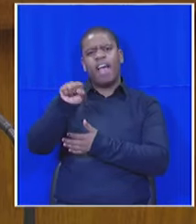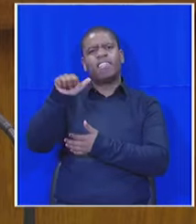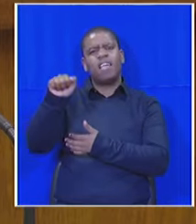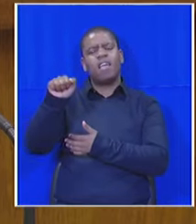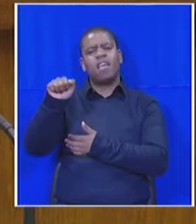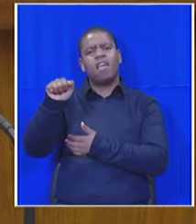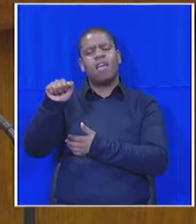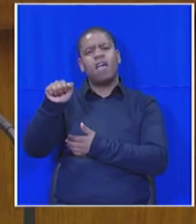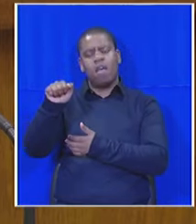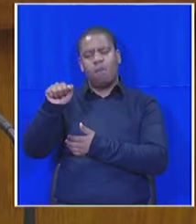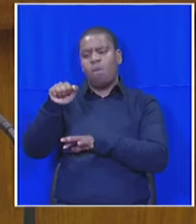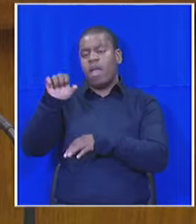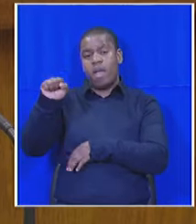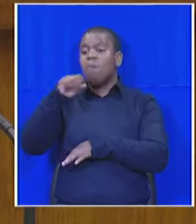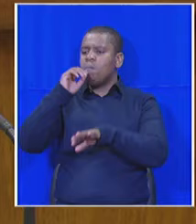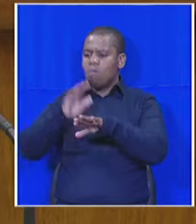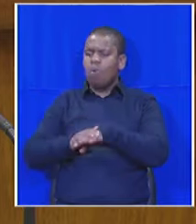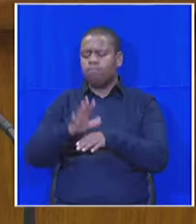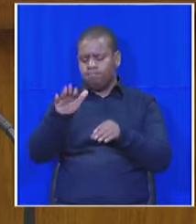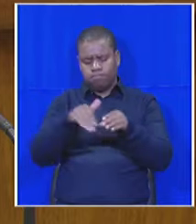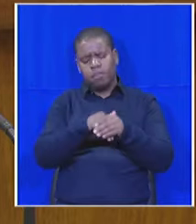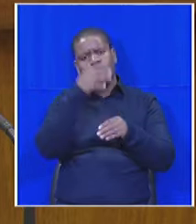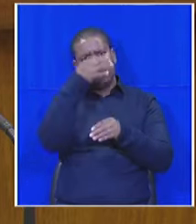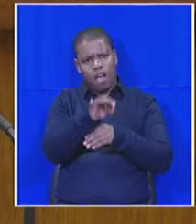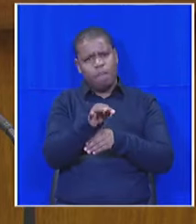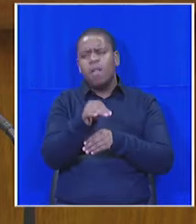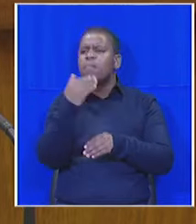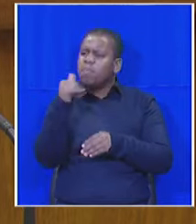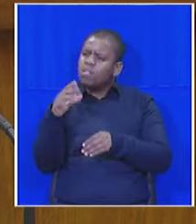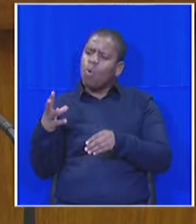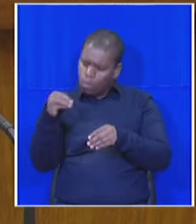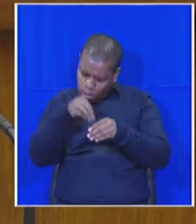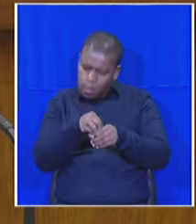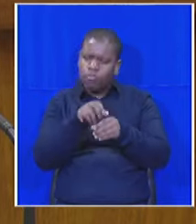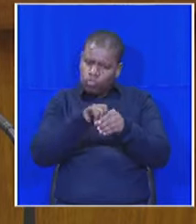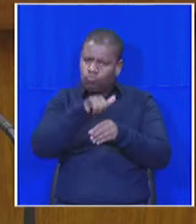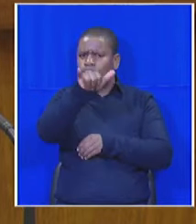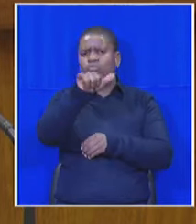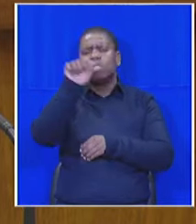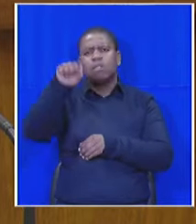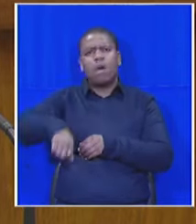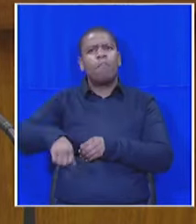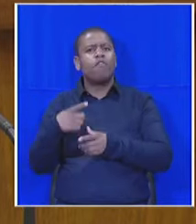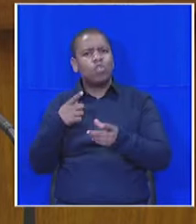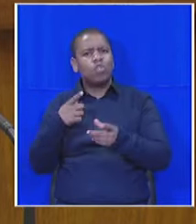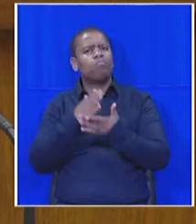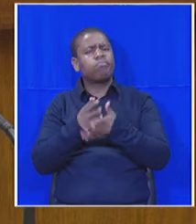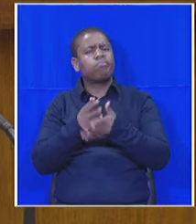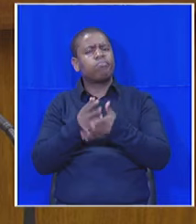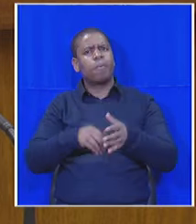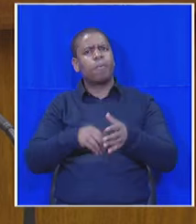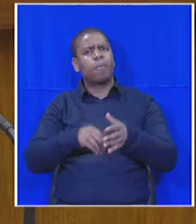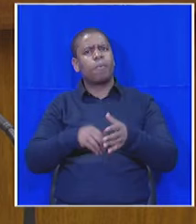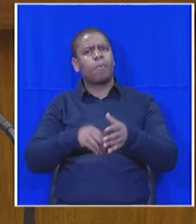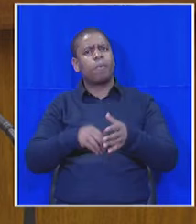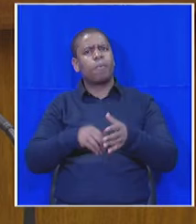all travel South African Airways. Why don't we all travel South African Airways if you want it to be profitable? That is what they must do. And